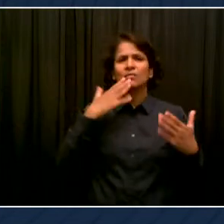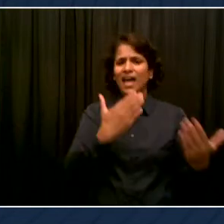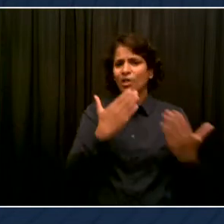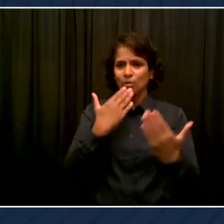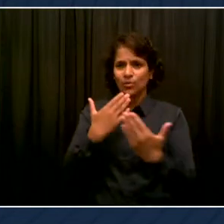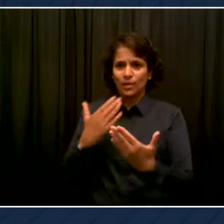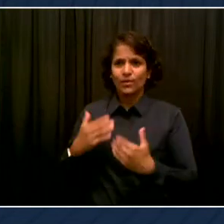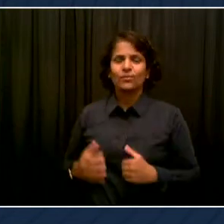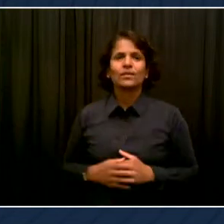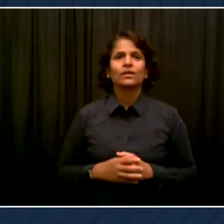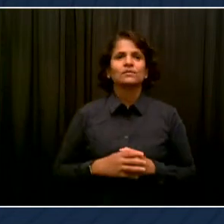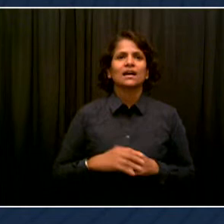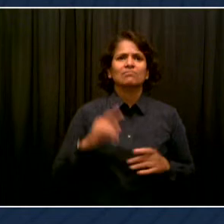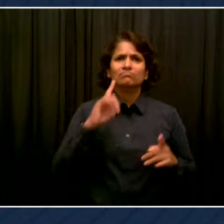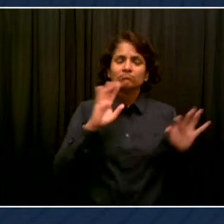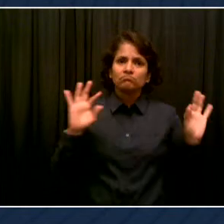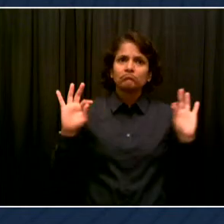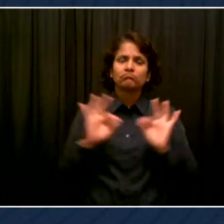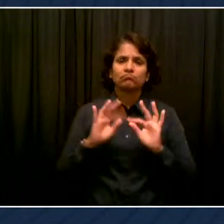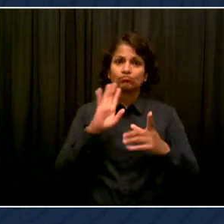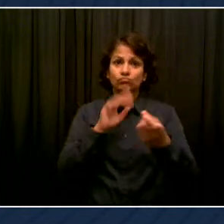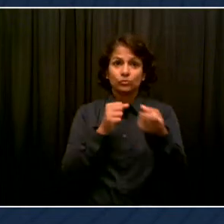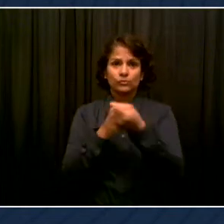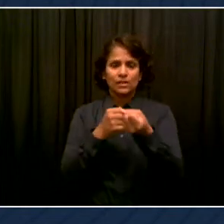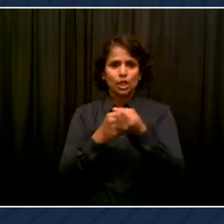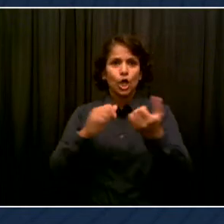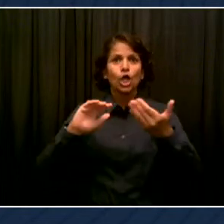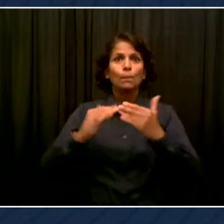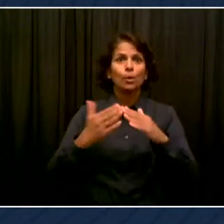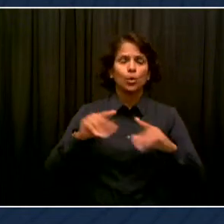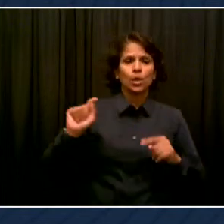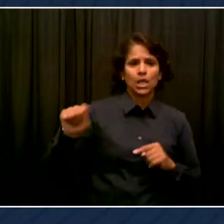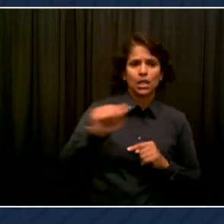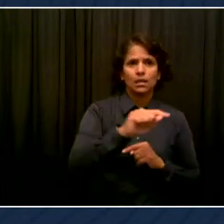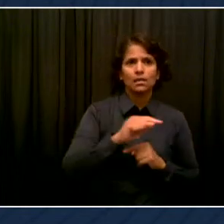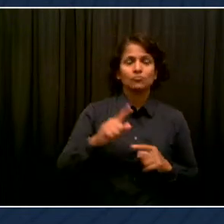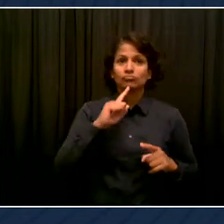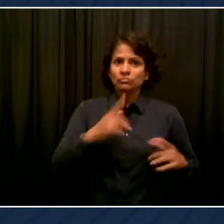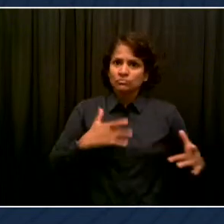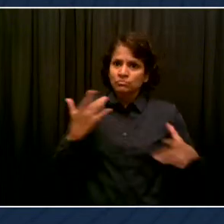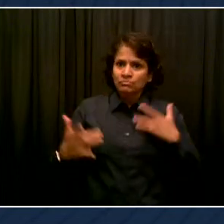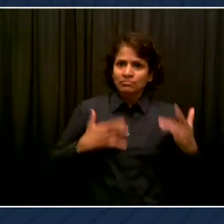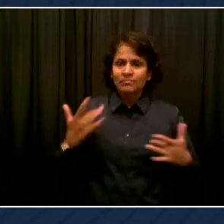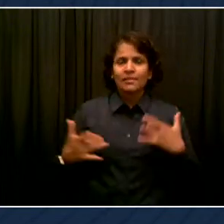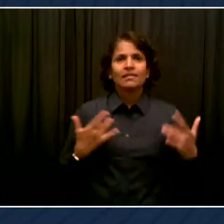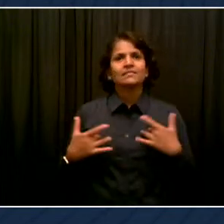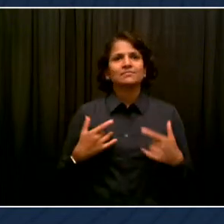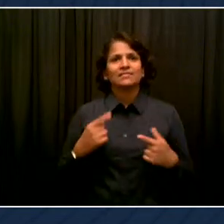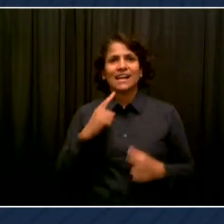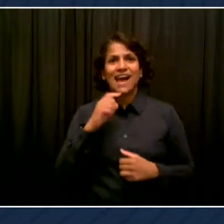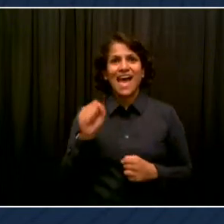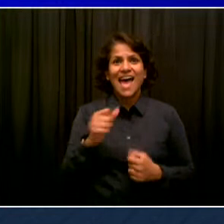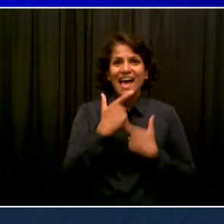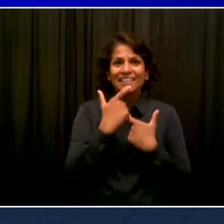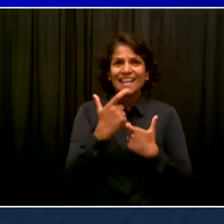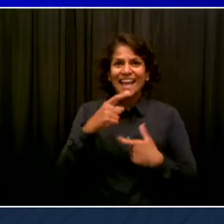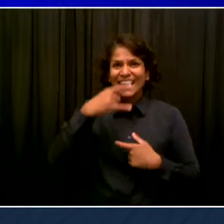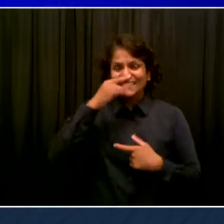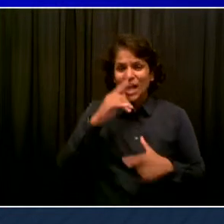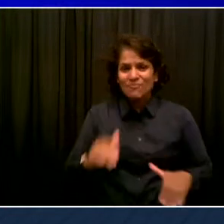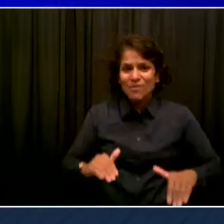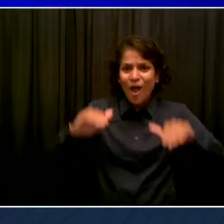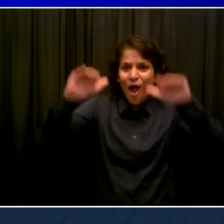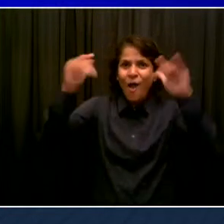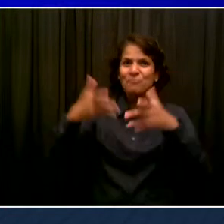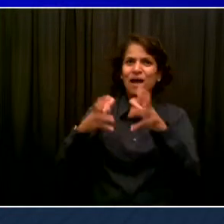And so I'm excited to be a part of it and excited to watch these kids continue to grow. Hey, John, thank